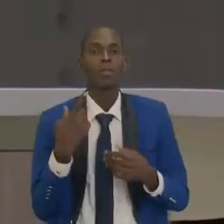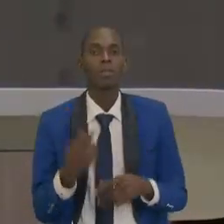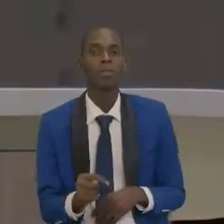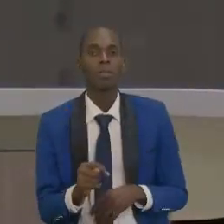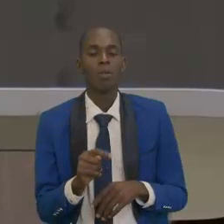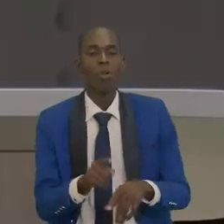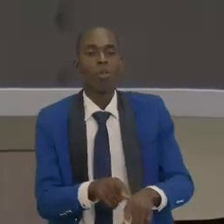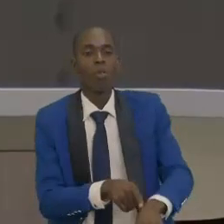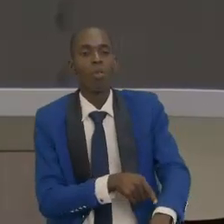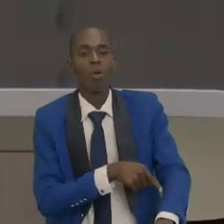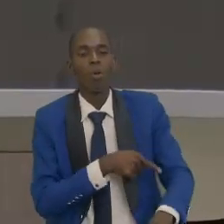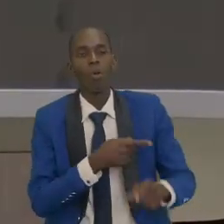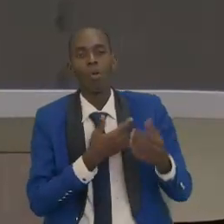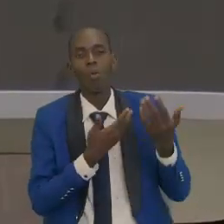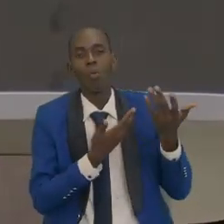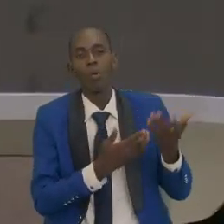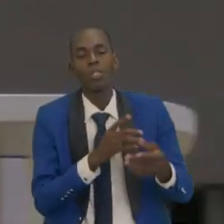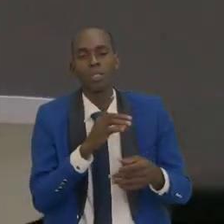awaited Revival